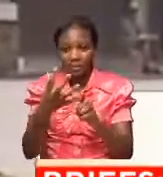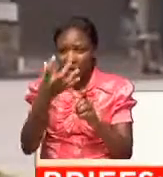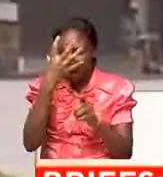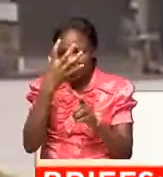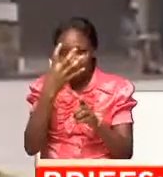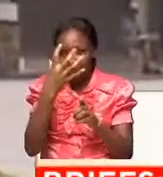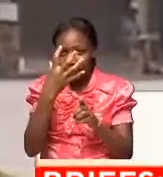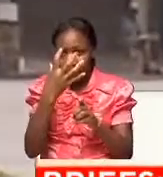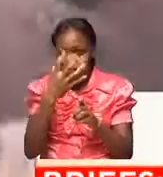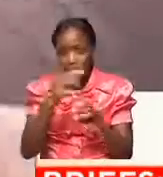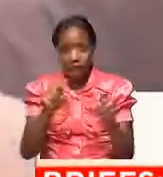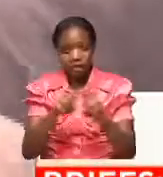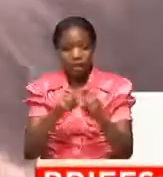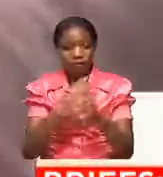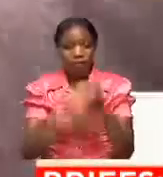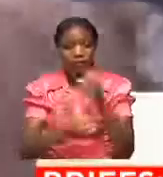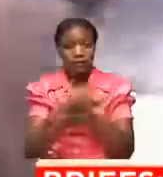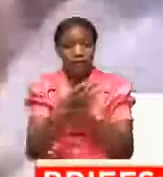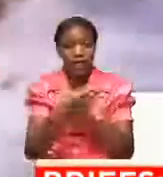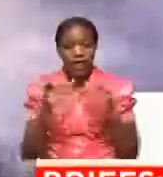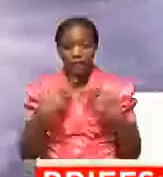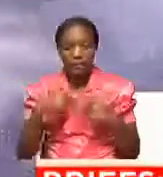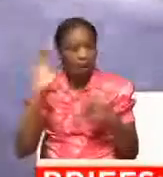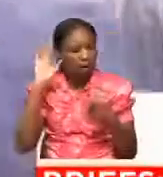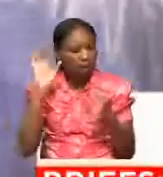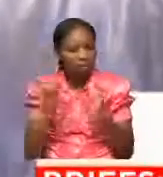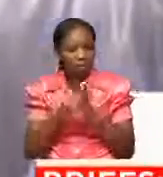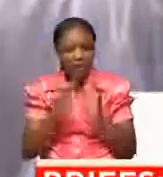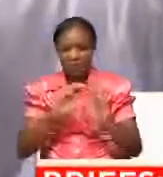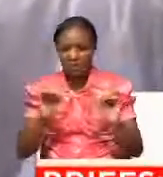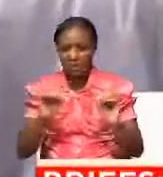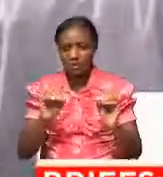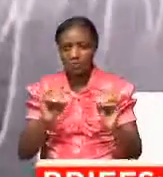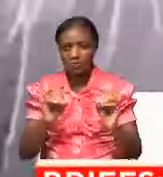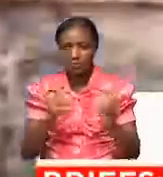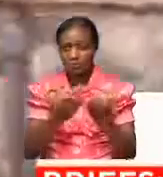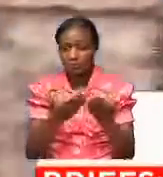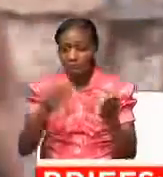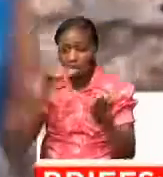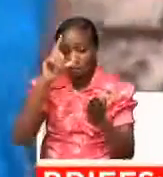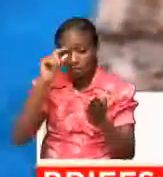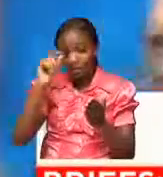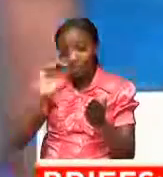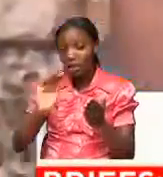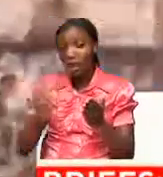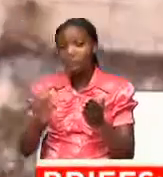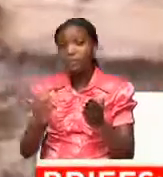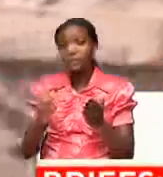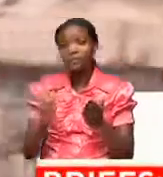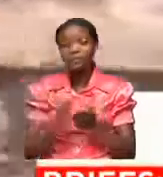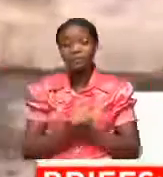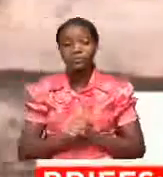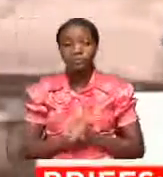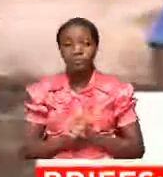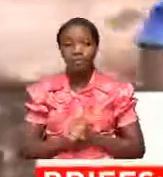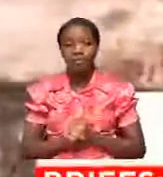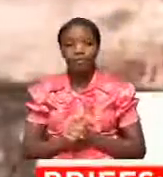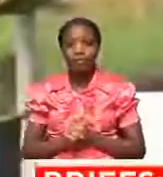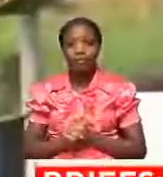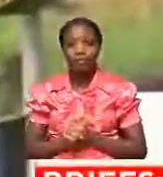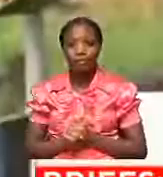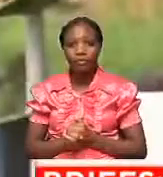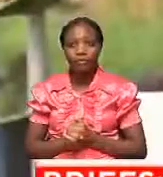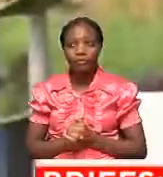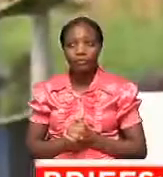low turnout is an act of disobedience by people already at a high risk of contracting the highly contagious